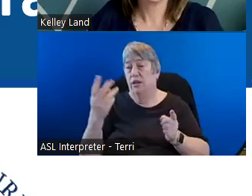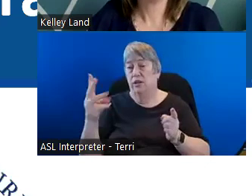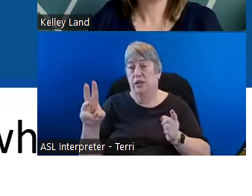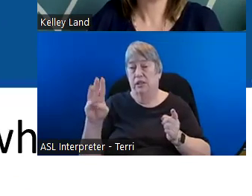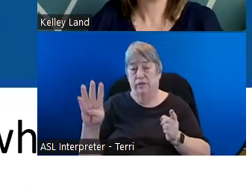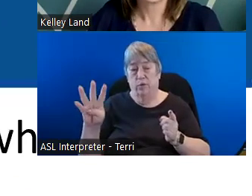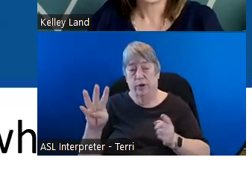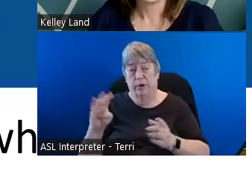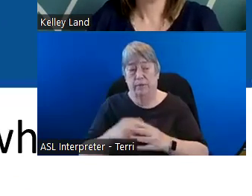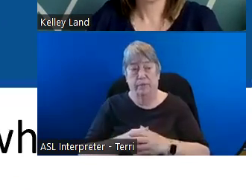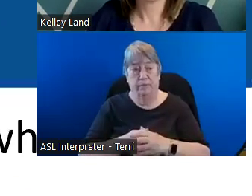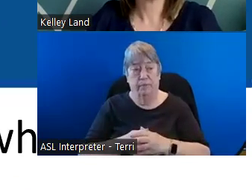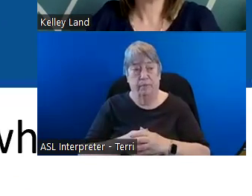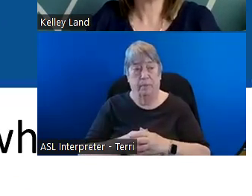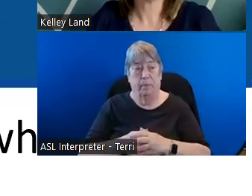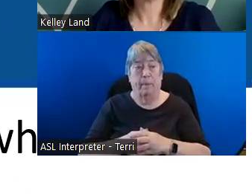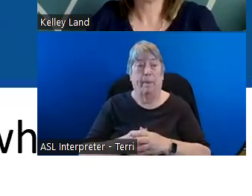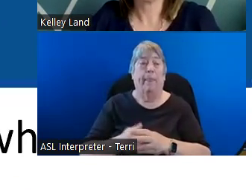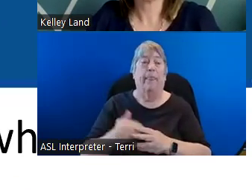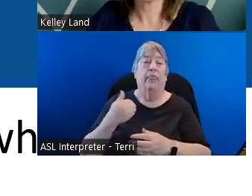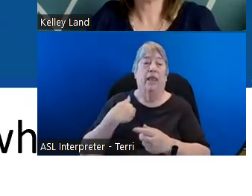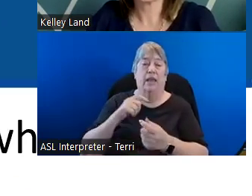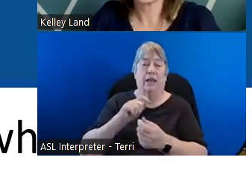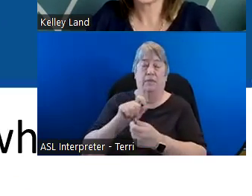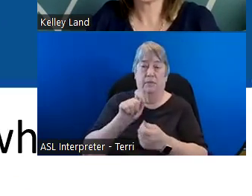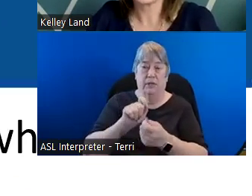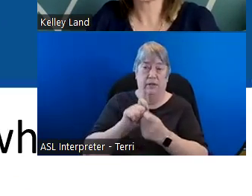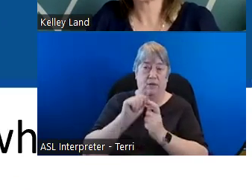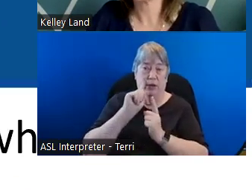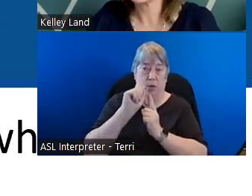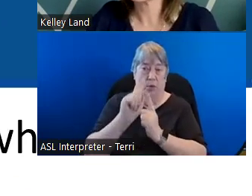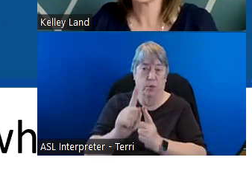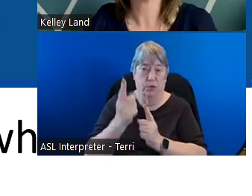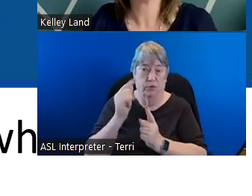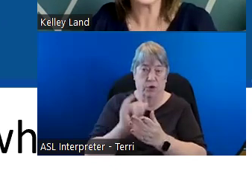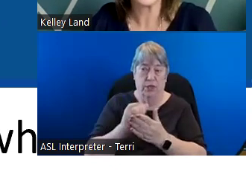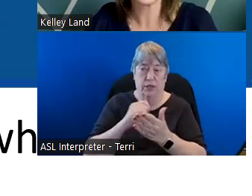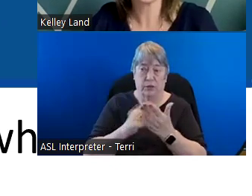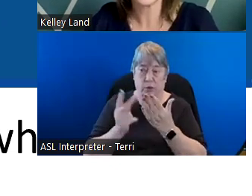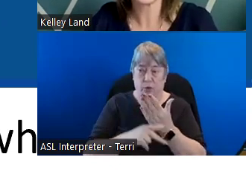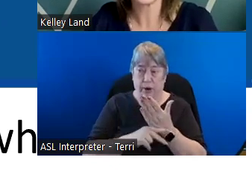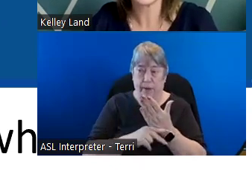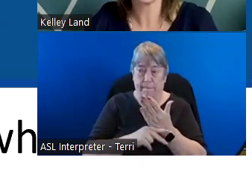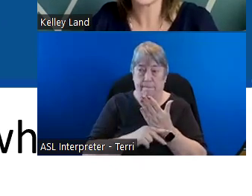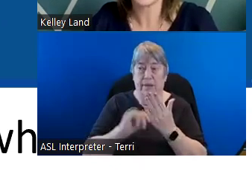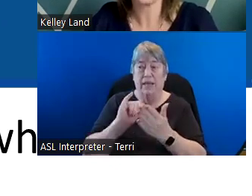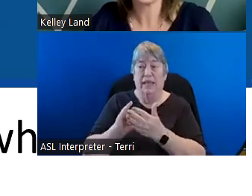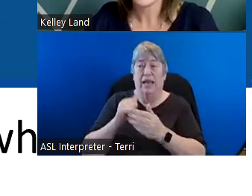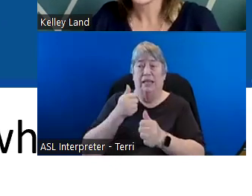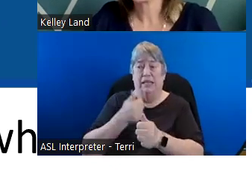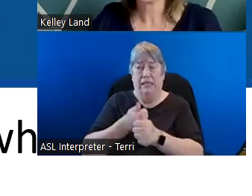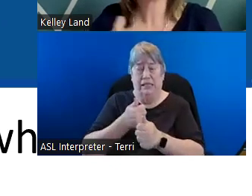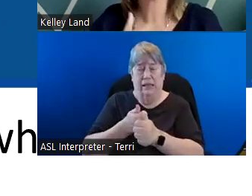Next slide. There are specific goals for this program. As I've already talked about, it is a self-sufficiency